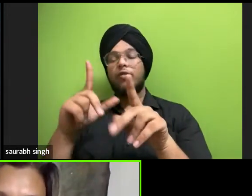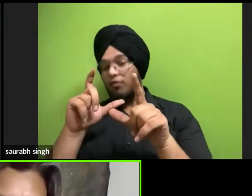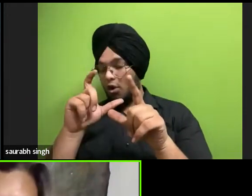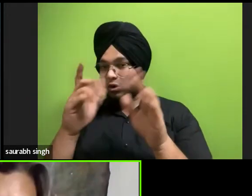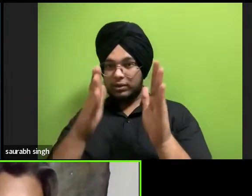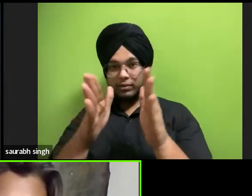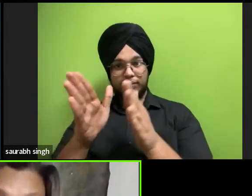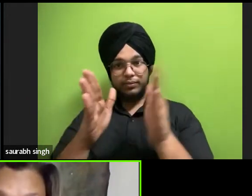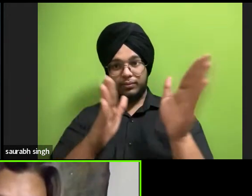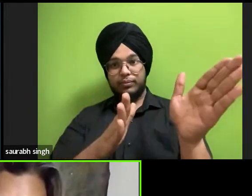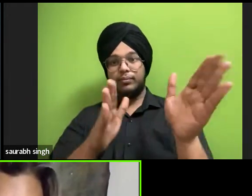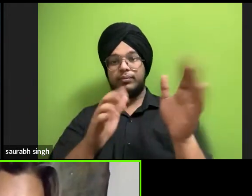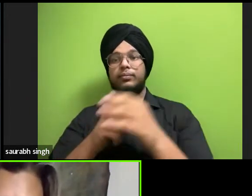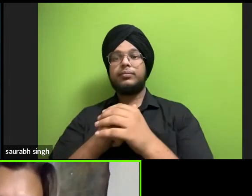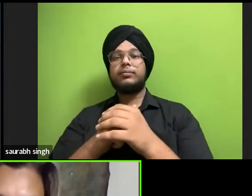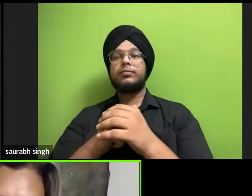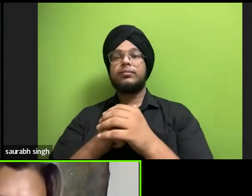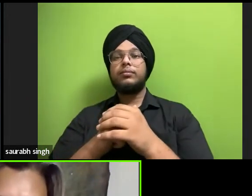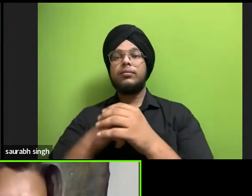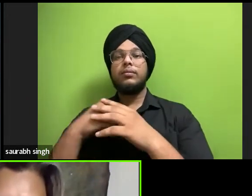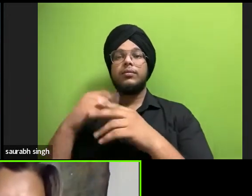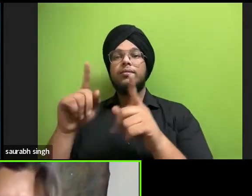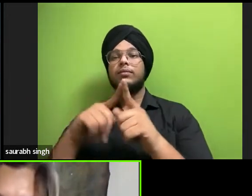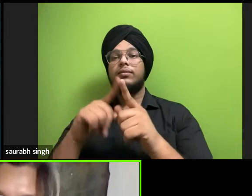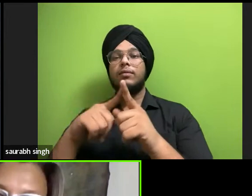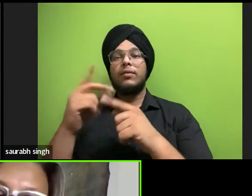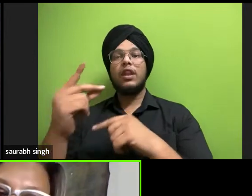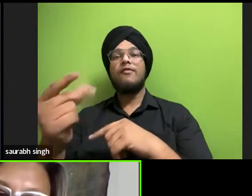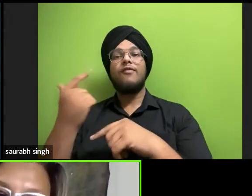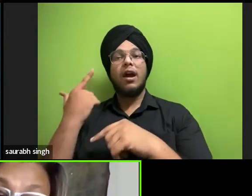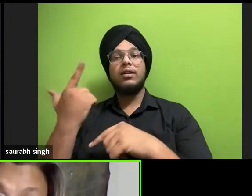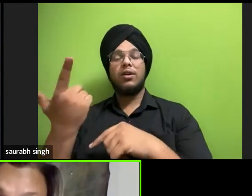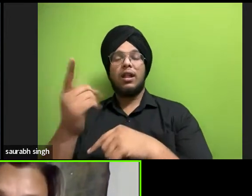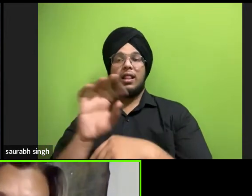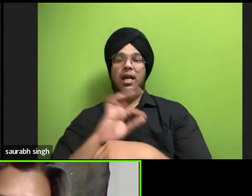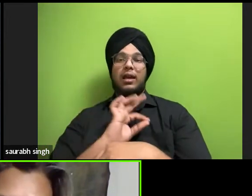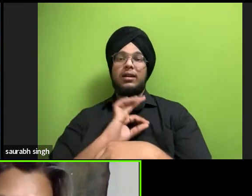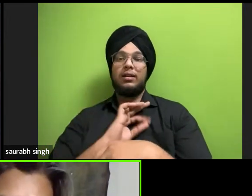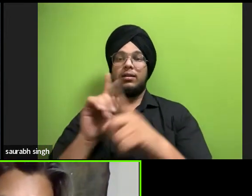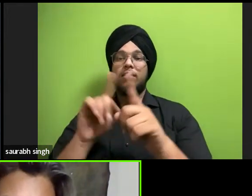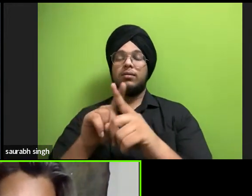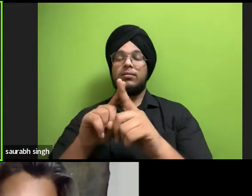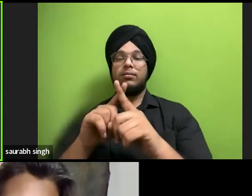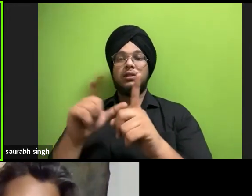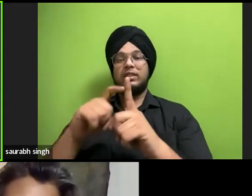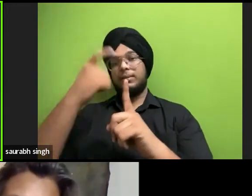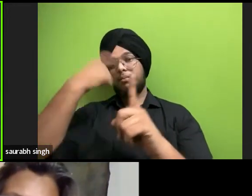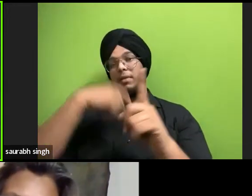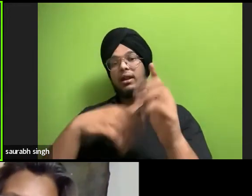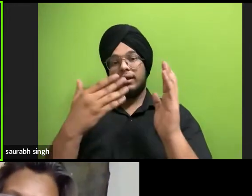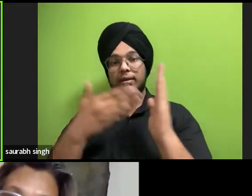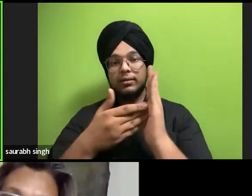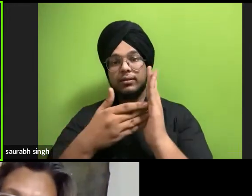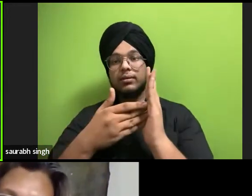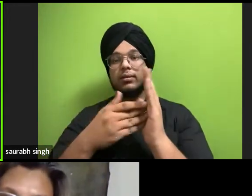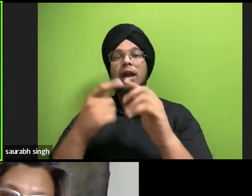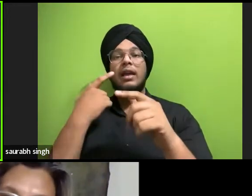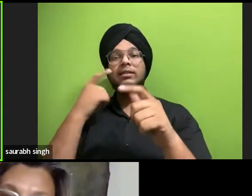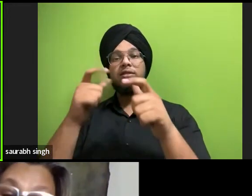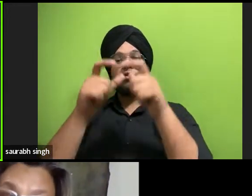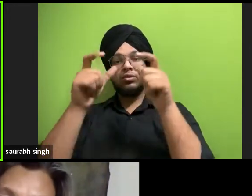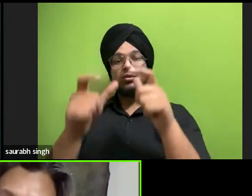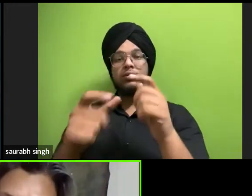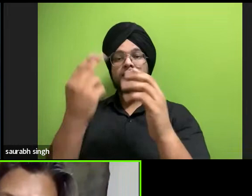our plus, if you like, what our disciplines are, the institution's